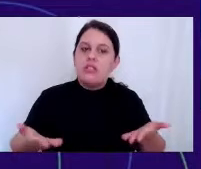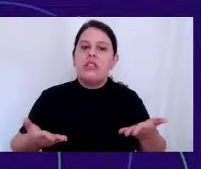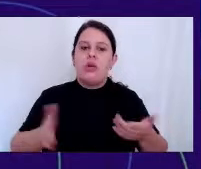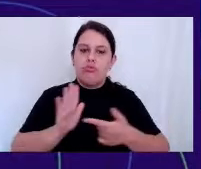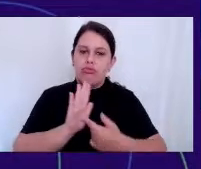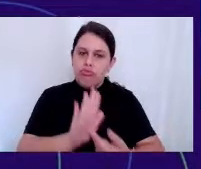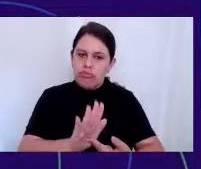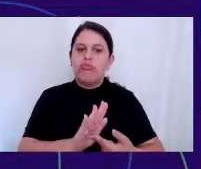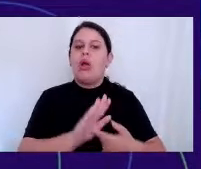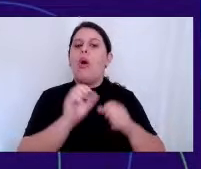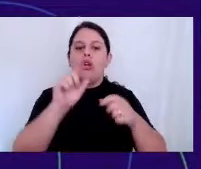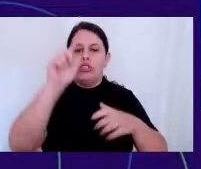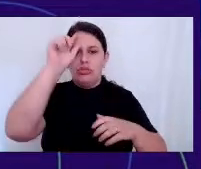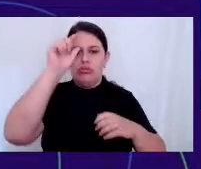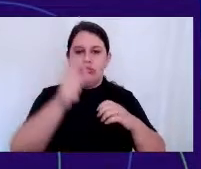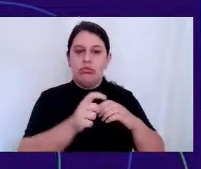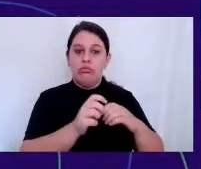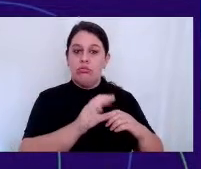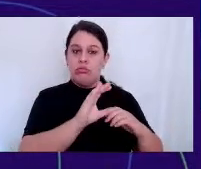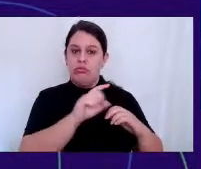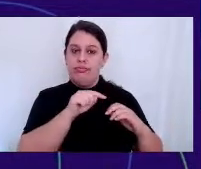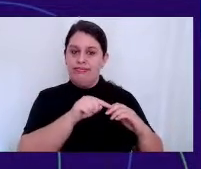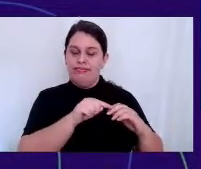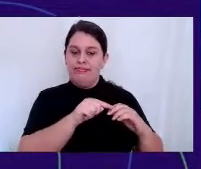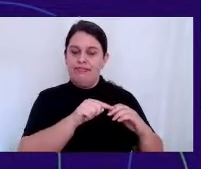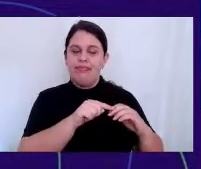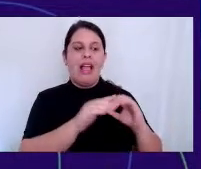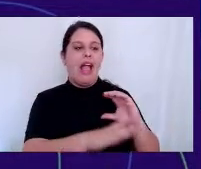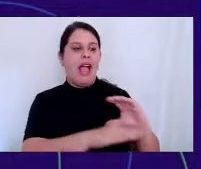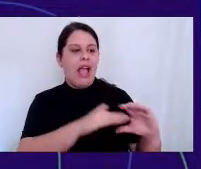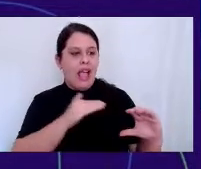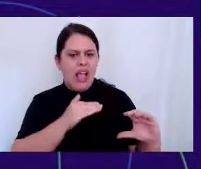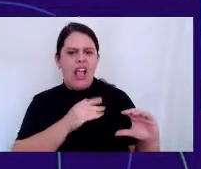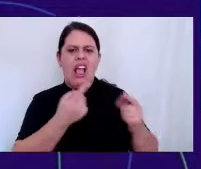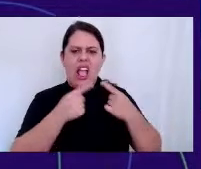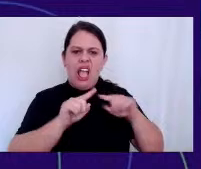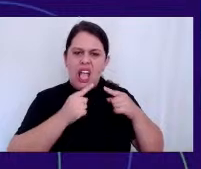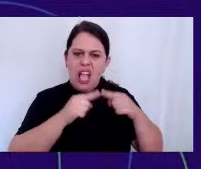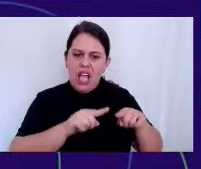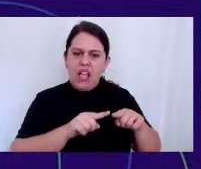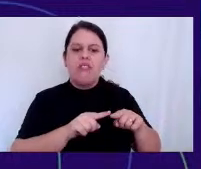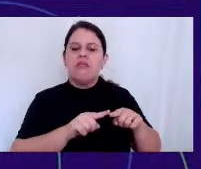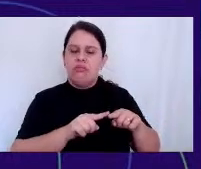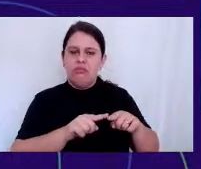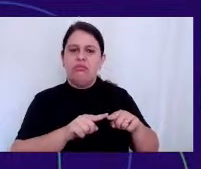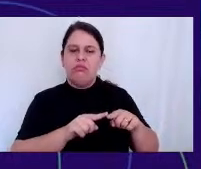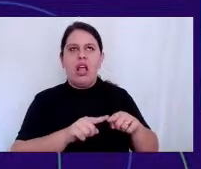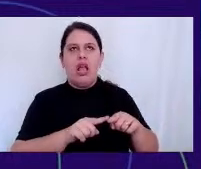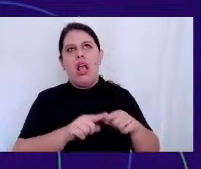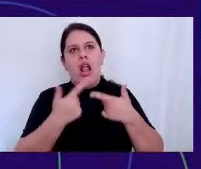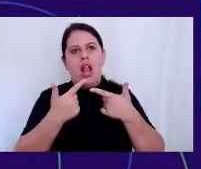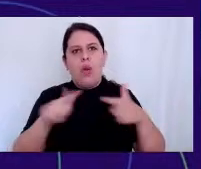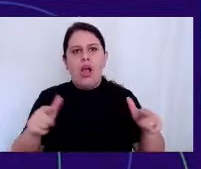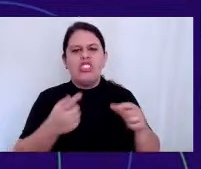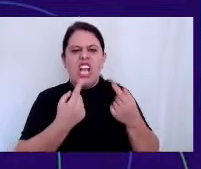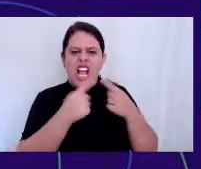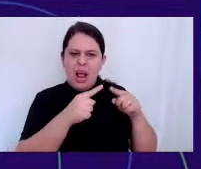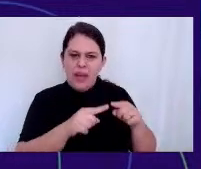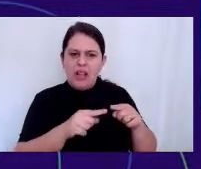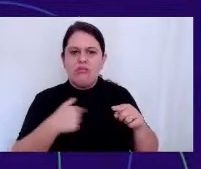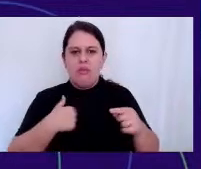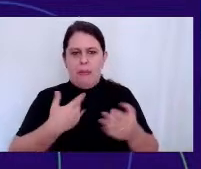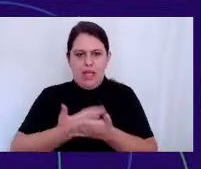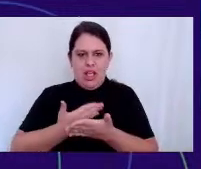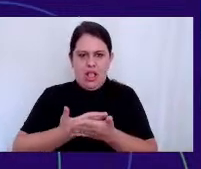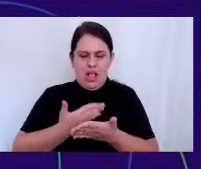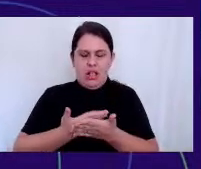email. Presumably because in one of my classes we were working on language for complaints, and I wanted to show my learners an example